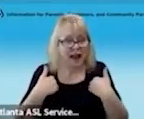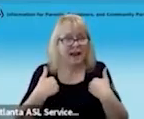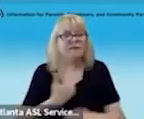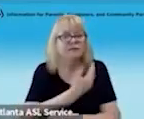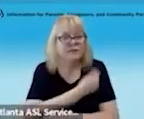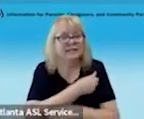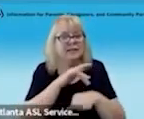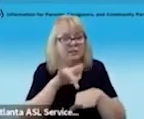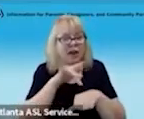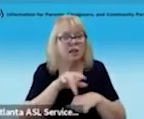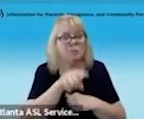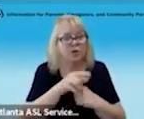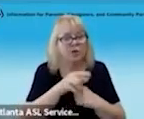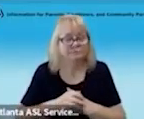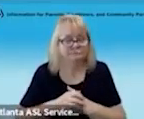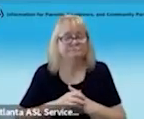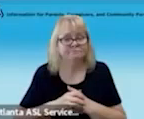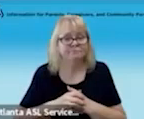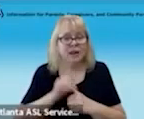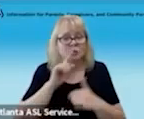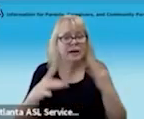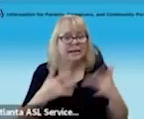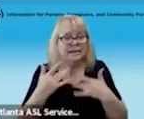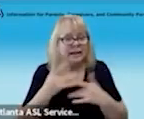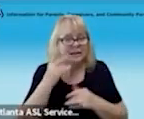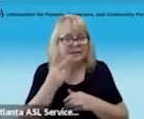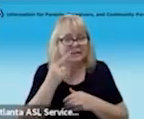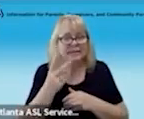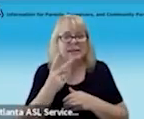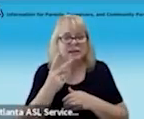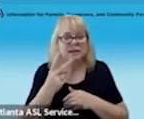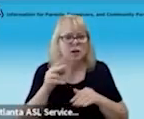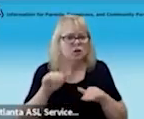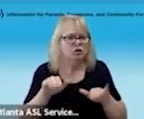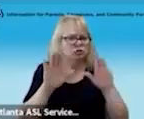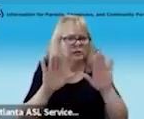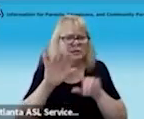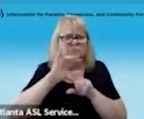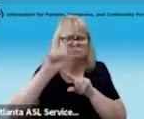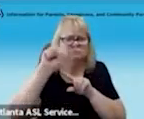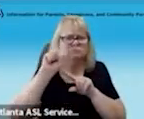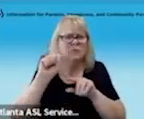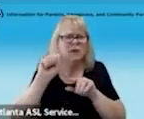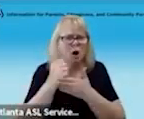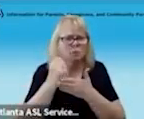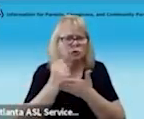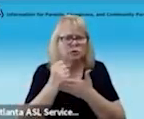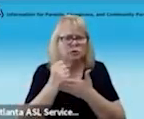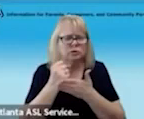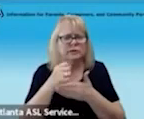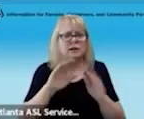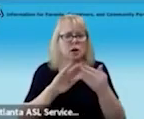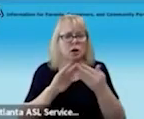they are. They are huge basketball fans. And so many vaccines were administered at sporting events where there's a lot of child